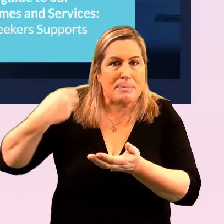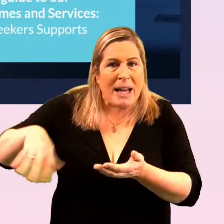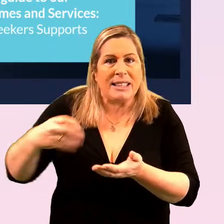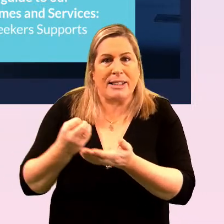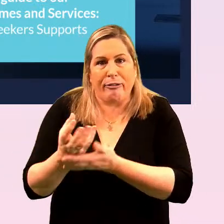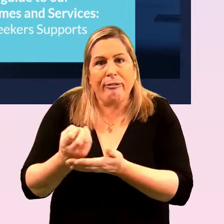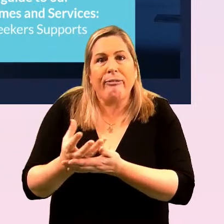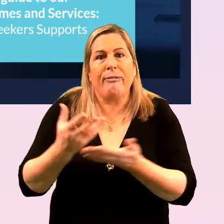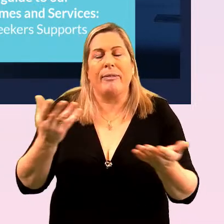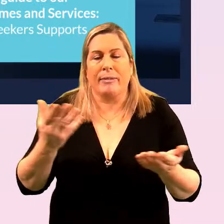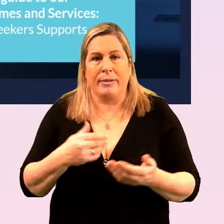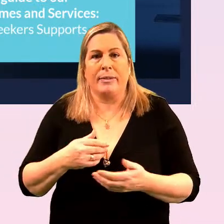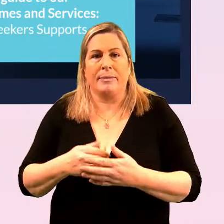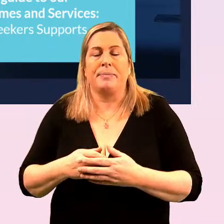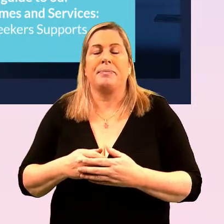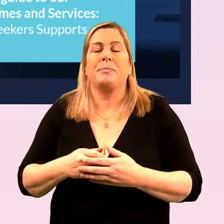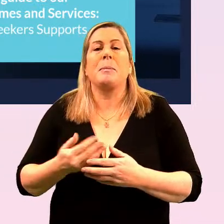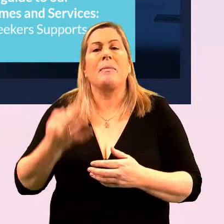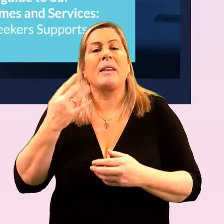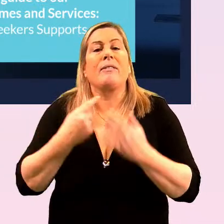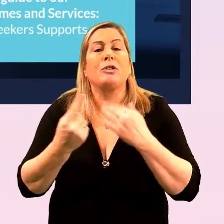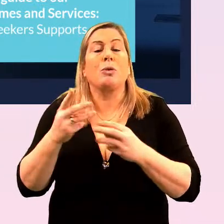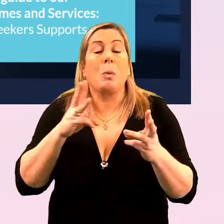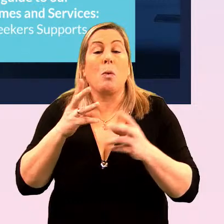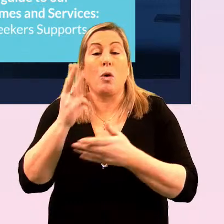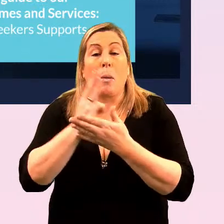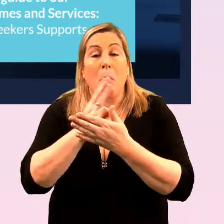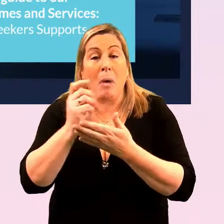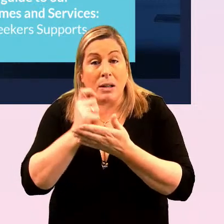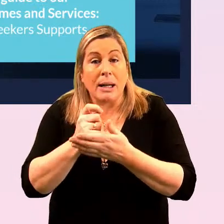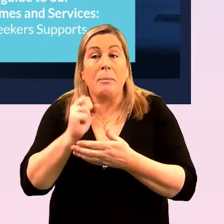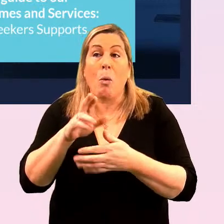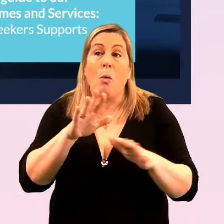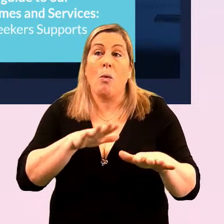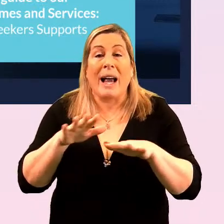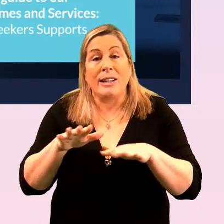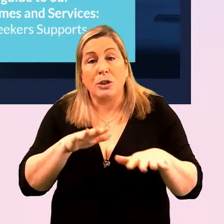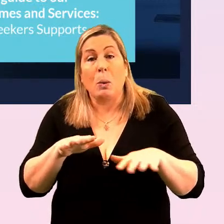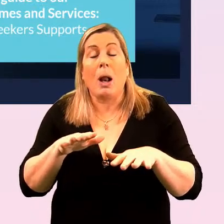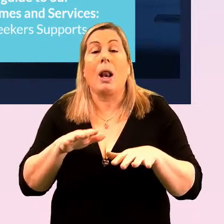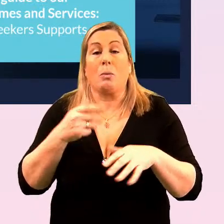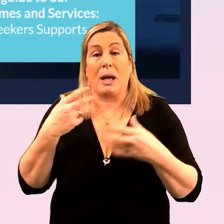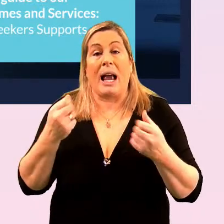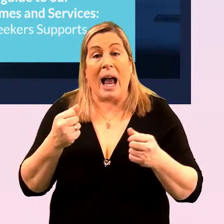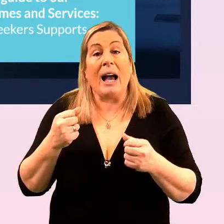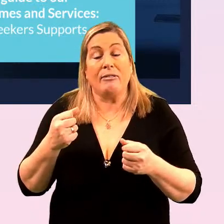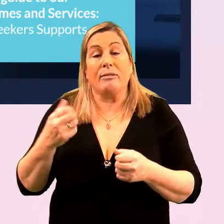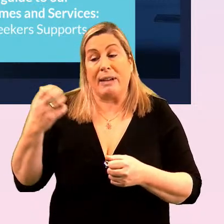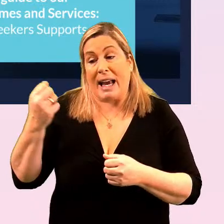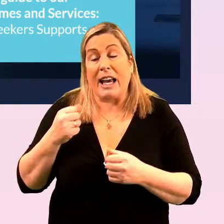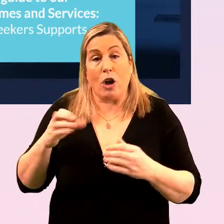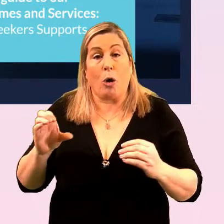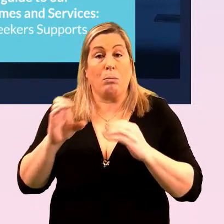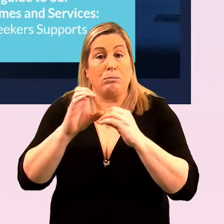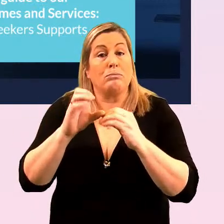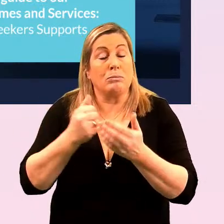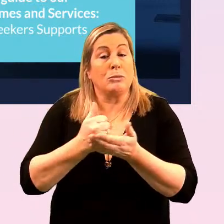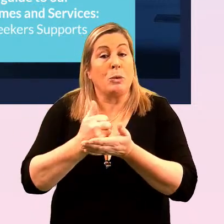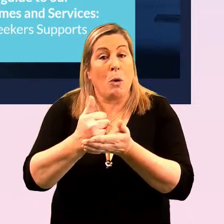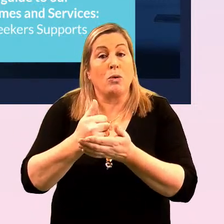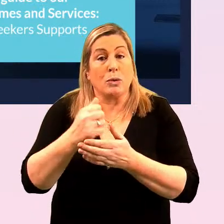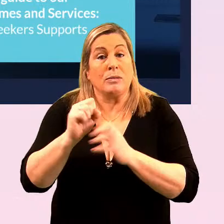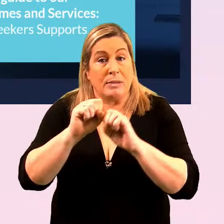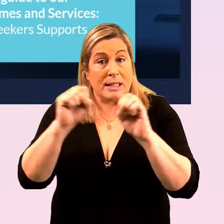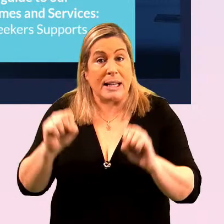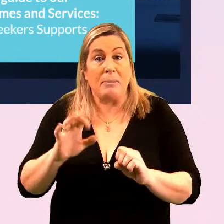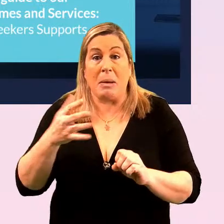household. If somebody is working part-time or casual, we have income support schemes to support that, so that you maybe sign off